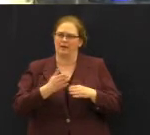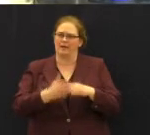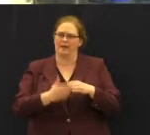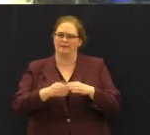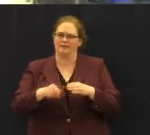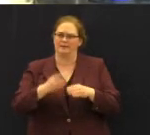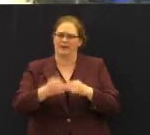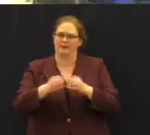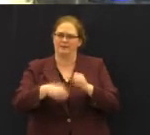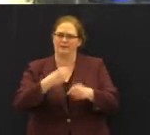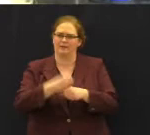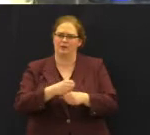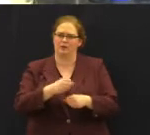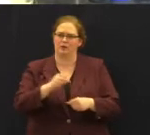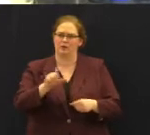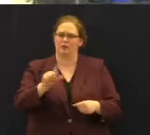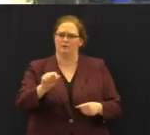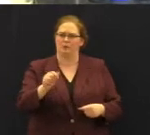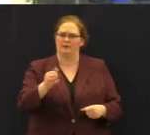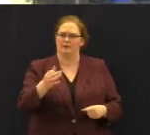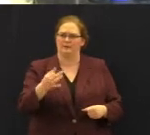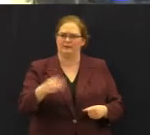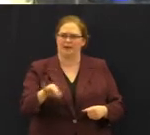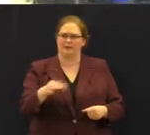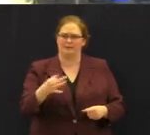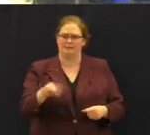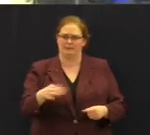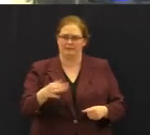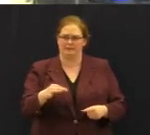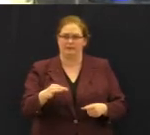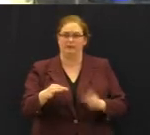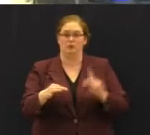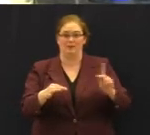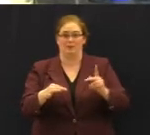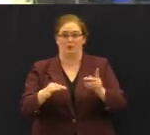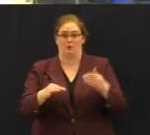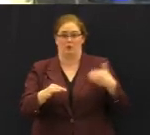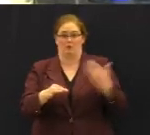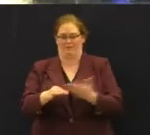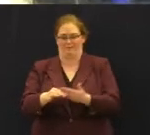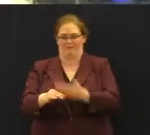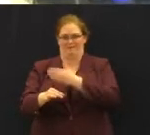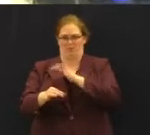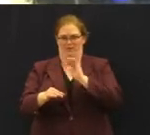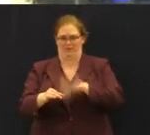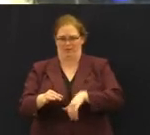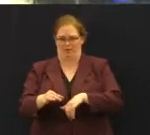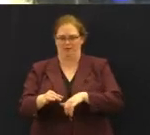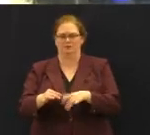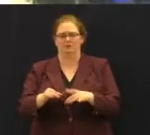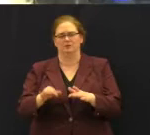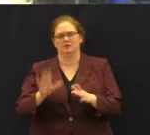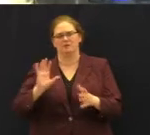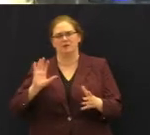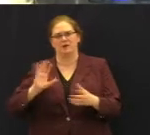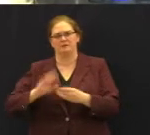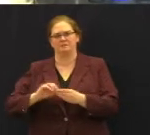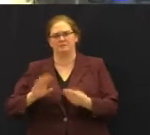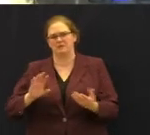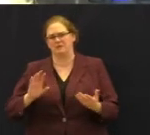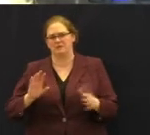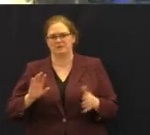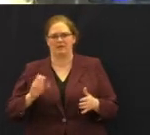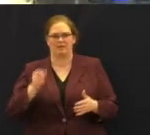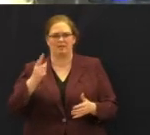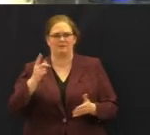year 2019, that have been here before that. And it's estimated that there's about maybe 11